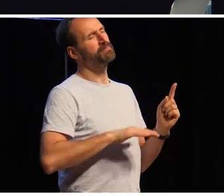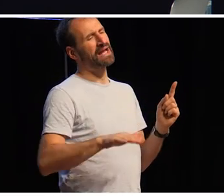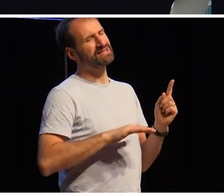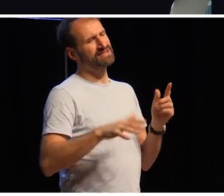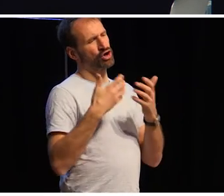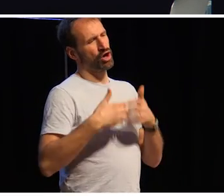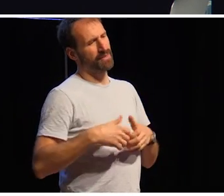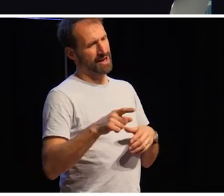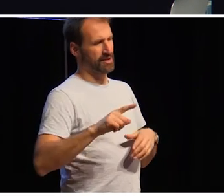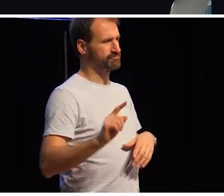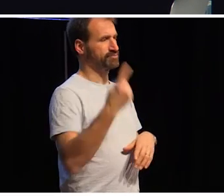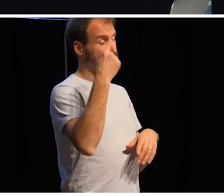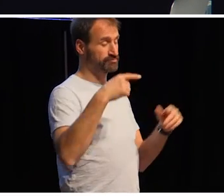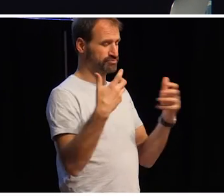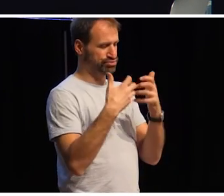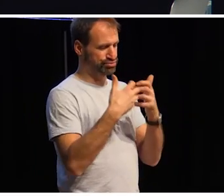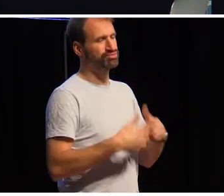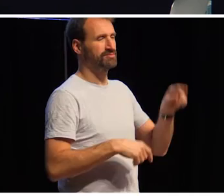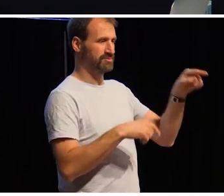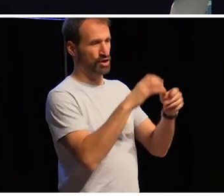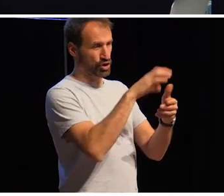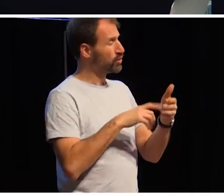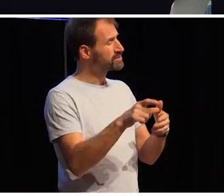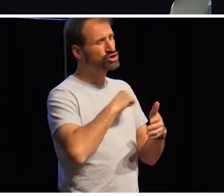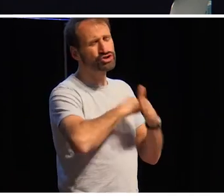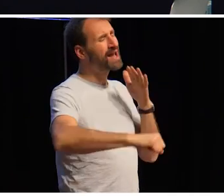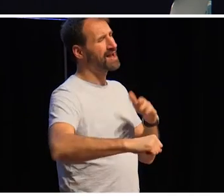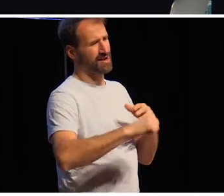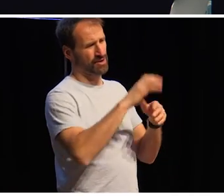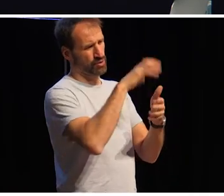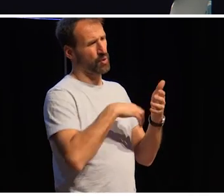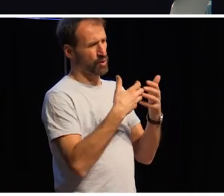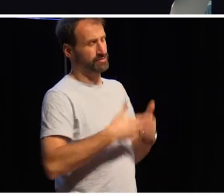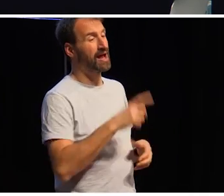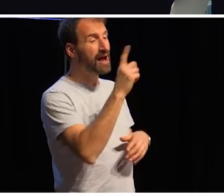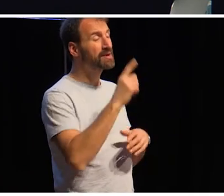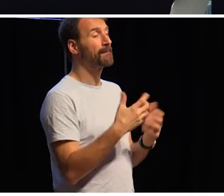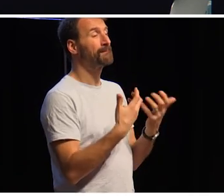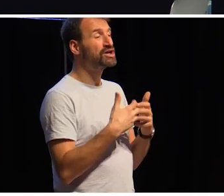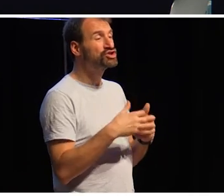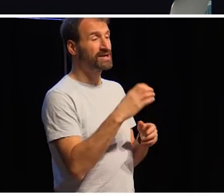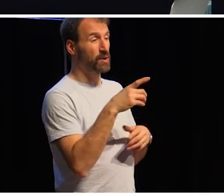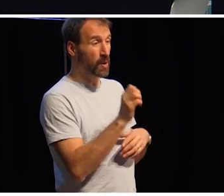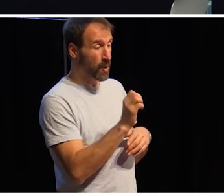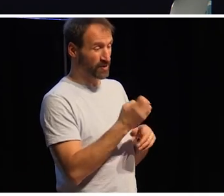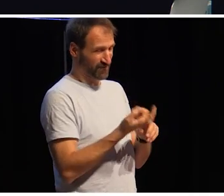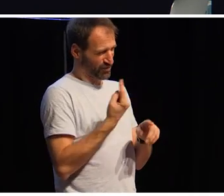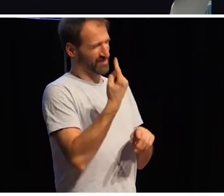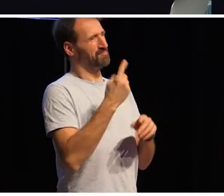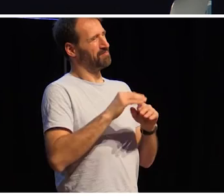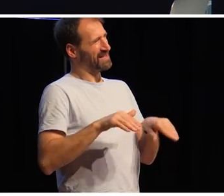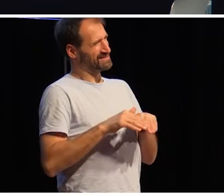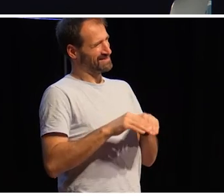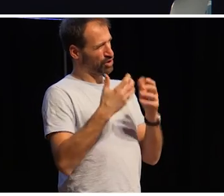in compiling the code, but the machine code is not optimal. So the machine code generated from this basic compiler is a little on the